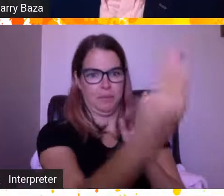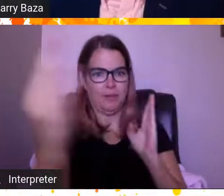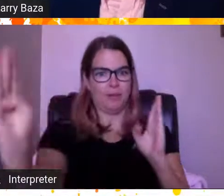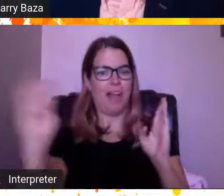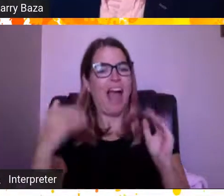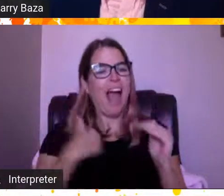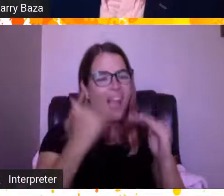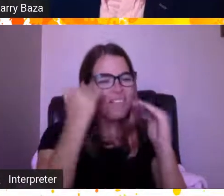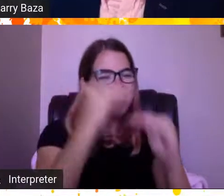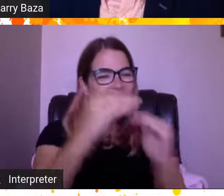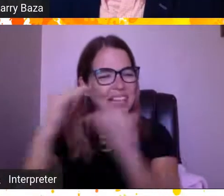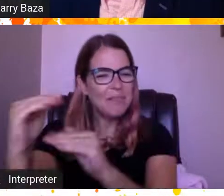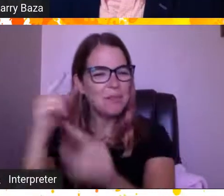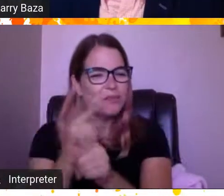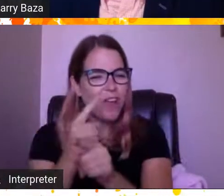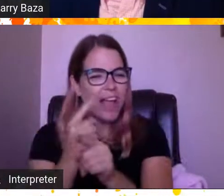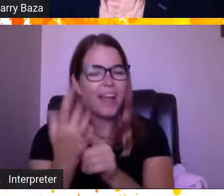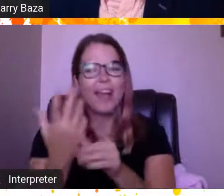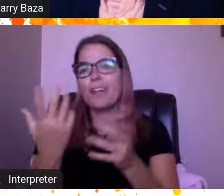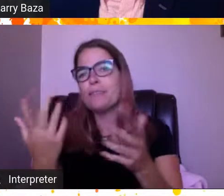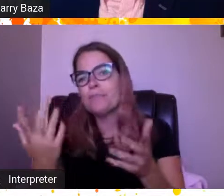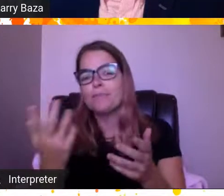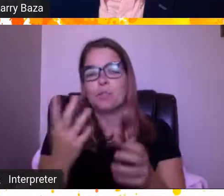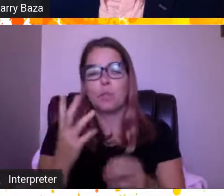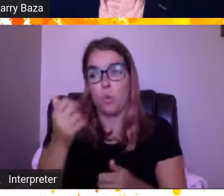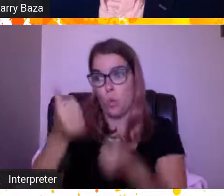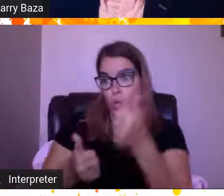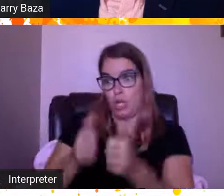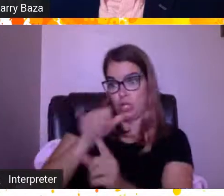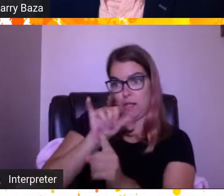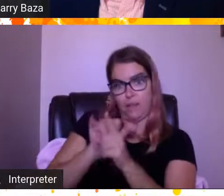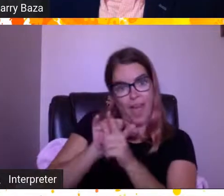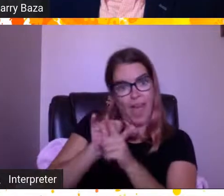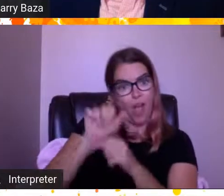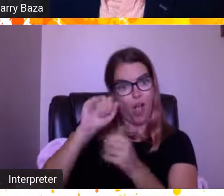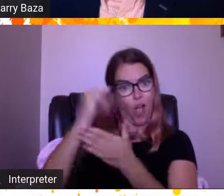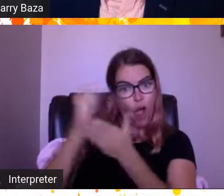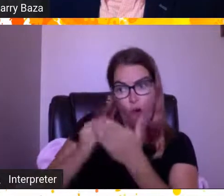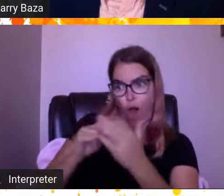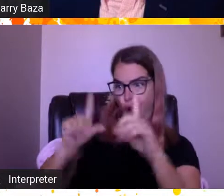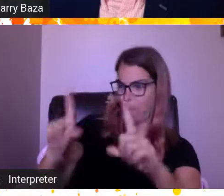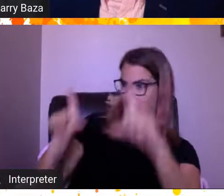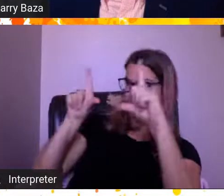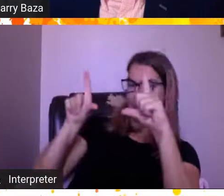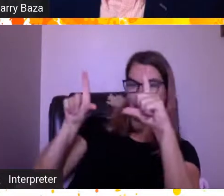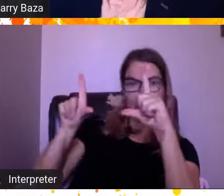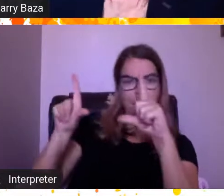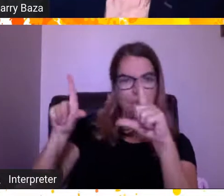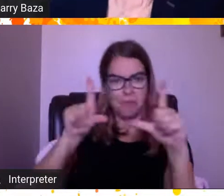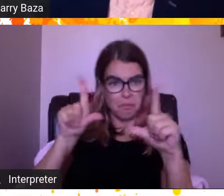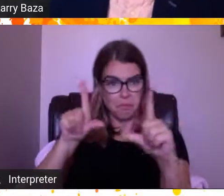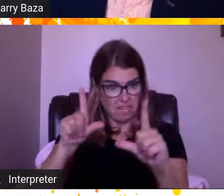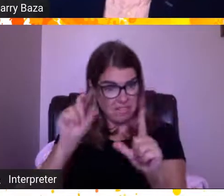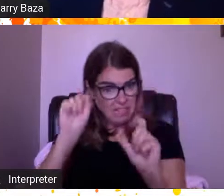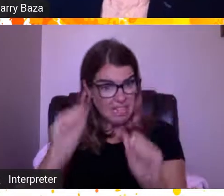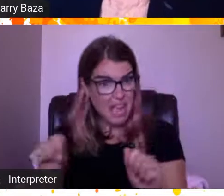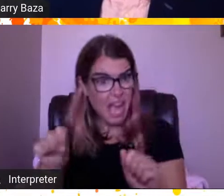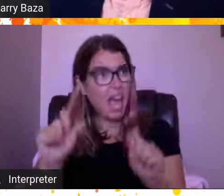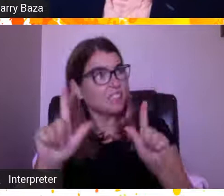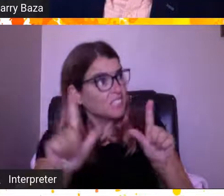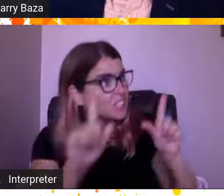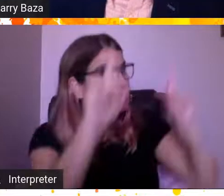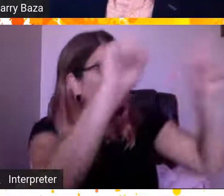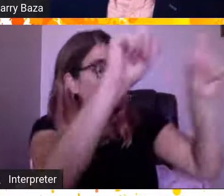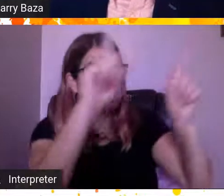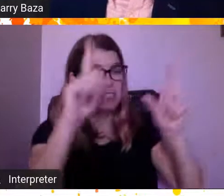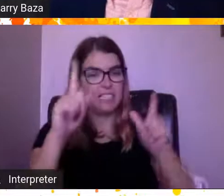course, on, you know, whether the piece of art that you'd like to feature is, you know, in a good enough condition to be up and exhibited during